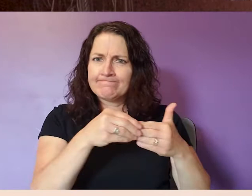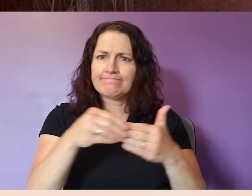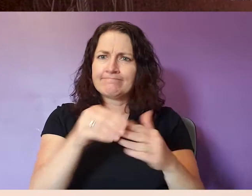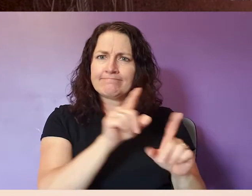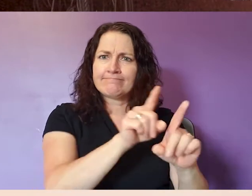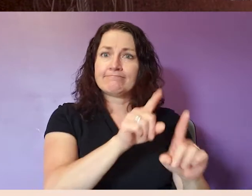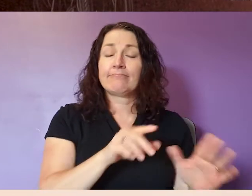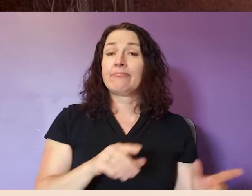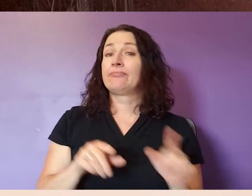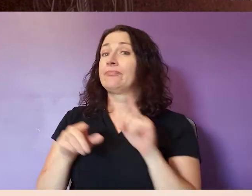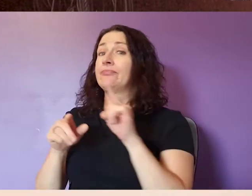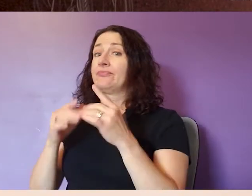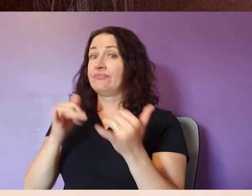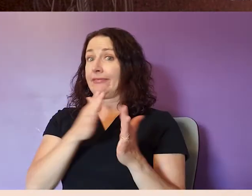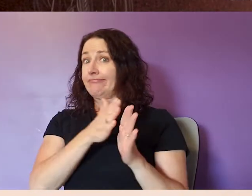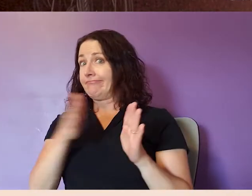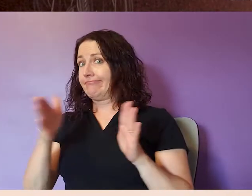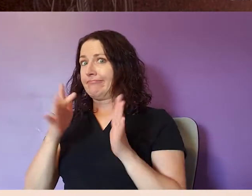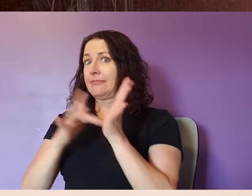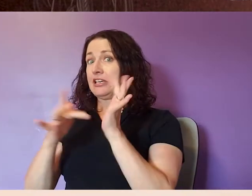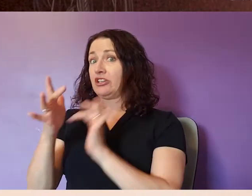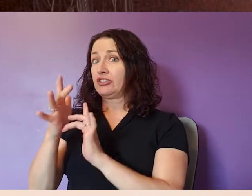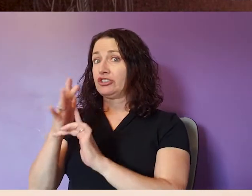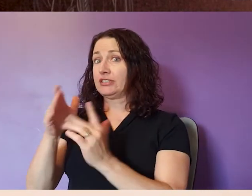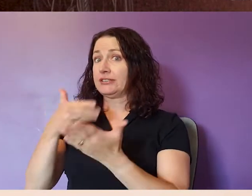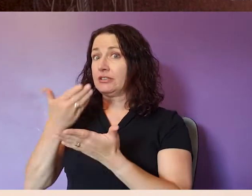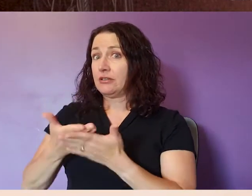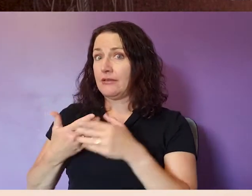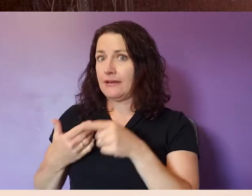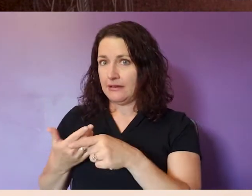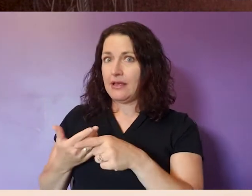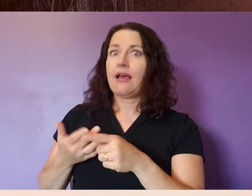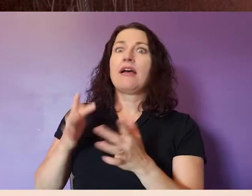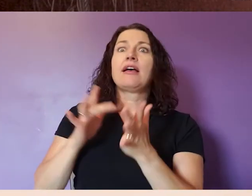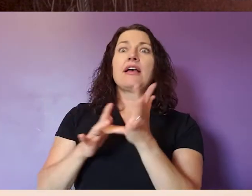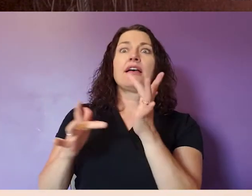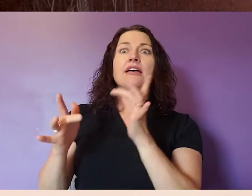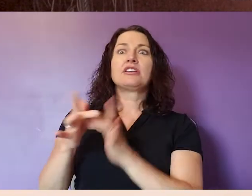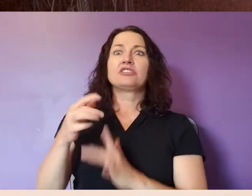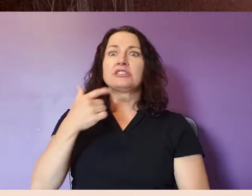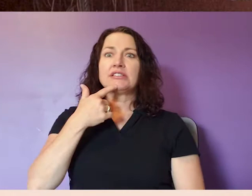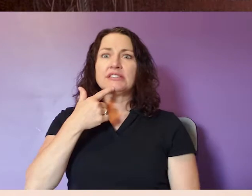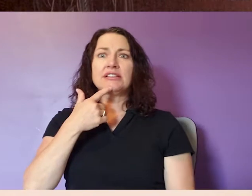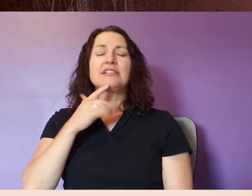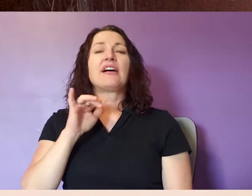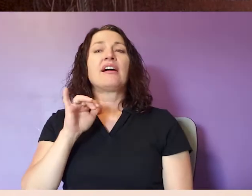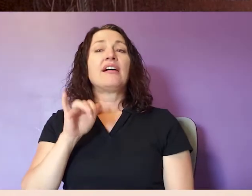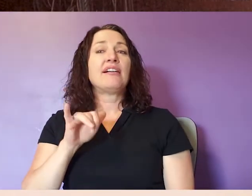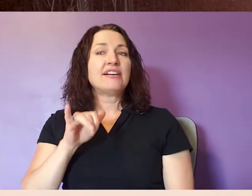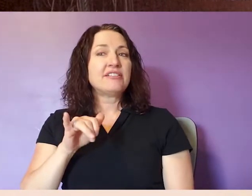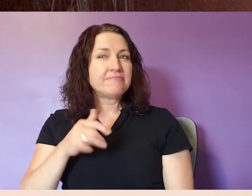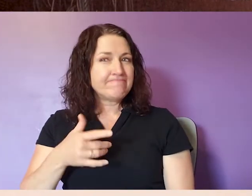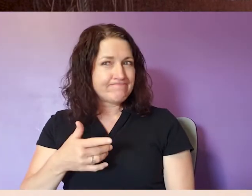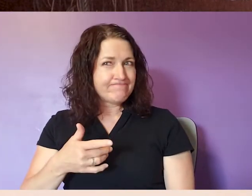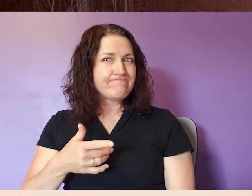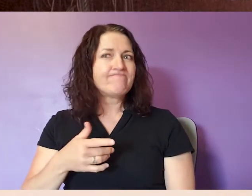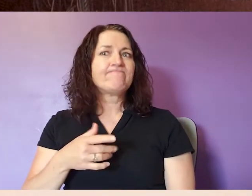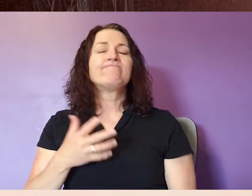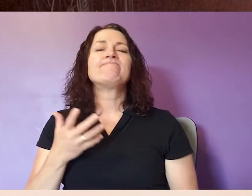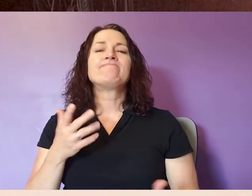and then jesus comes along and then he says that